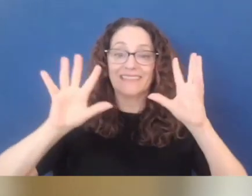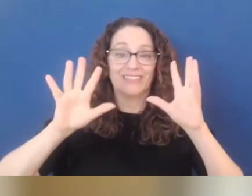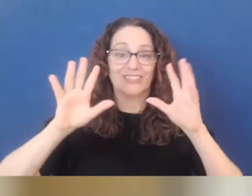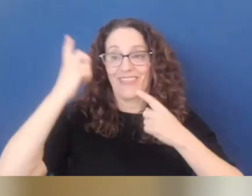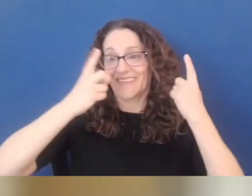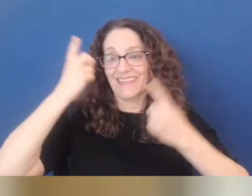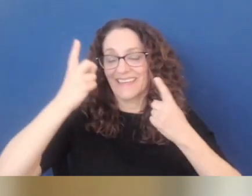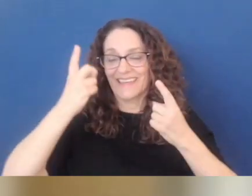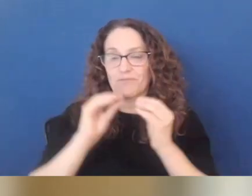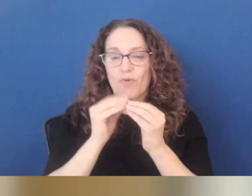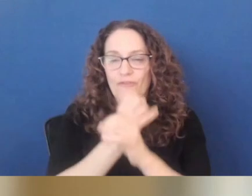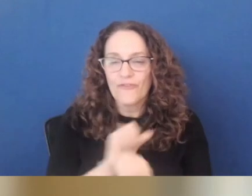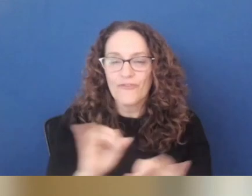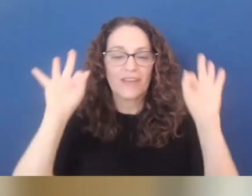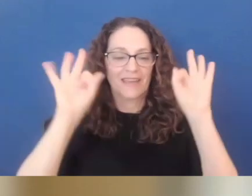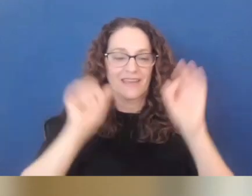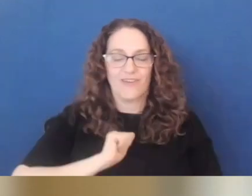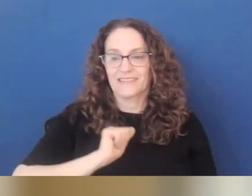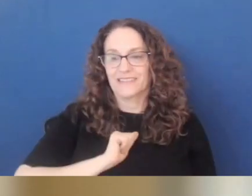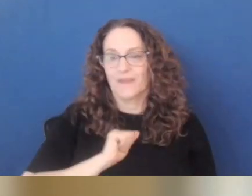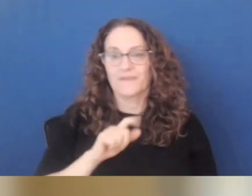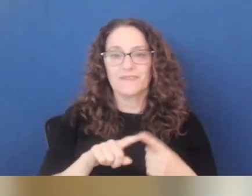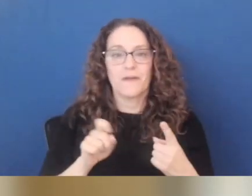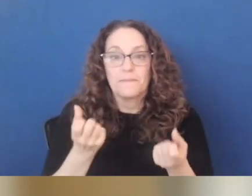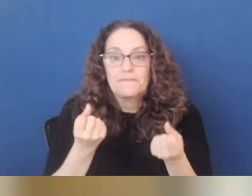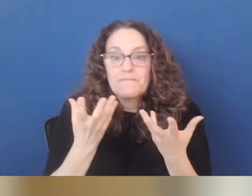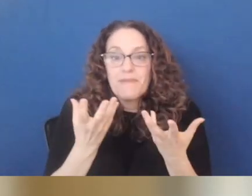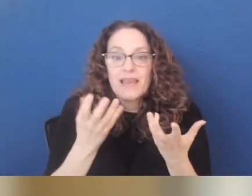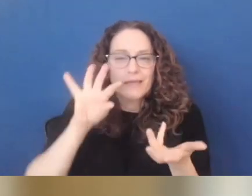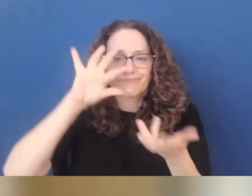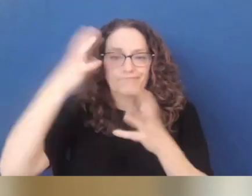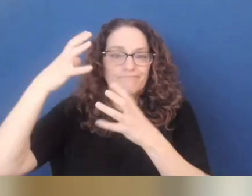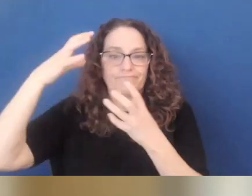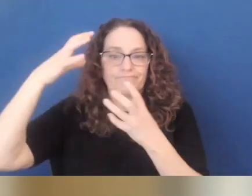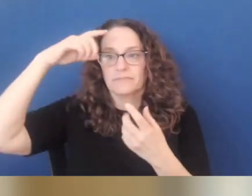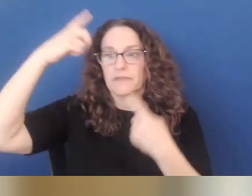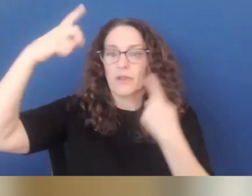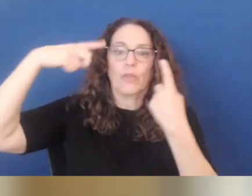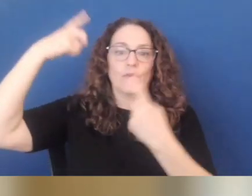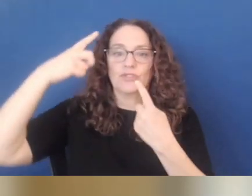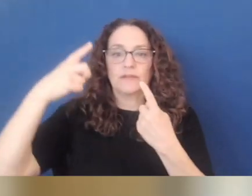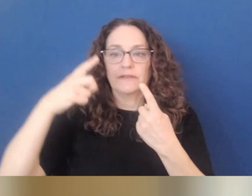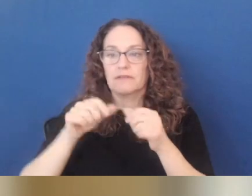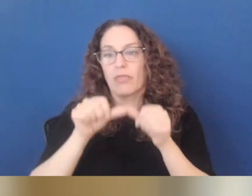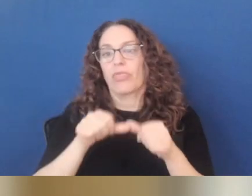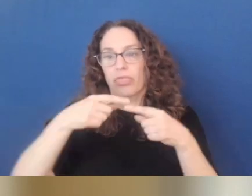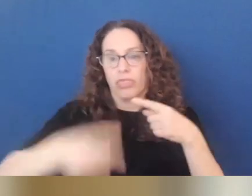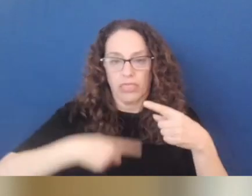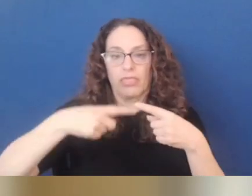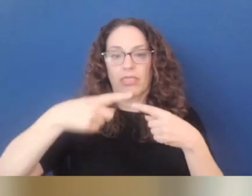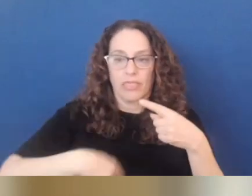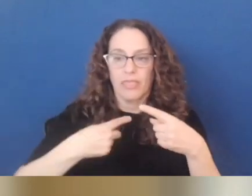can help free ourselves from so many of the delusions that just keep us stuck in the same old habit, the same old